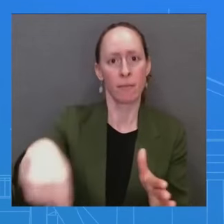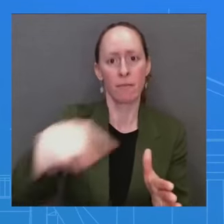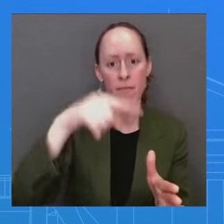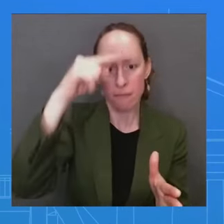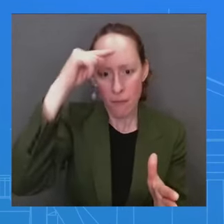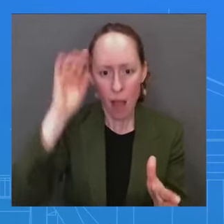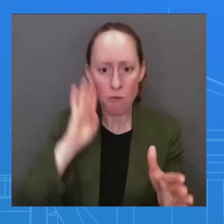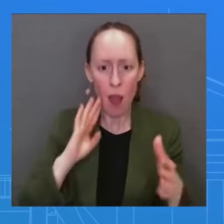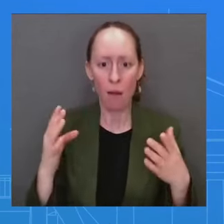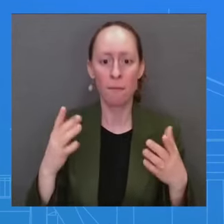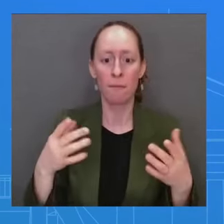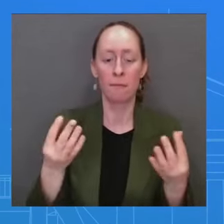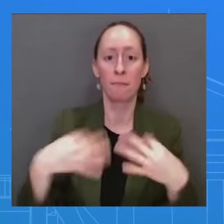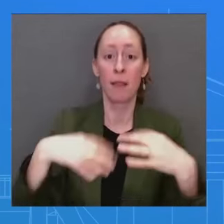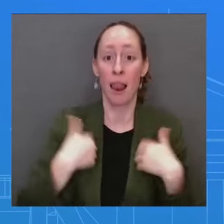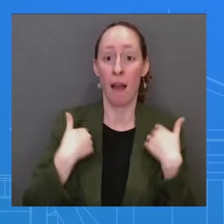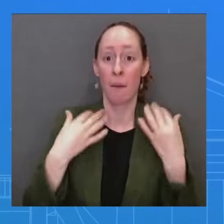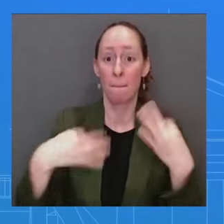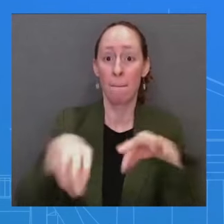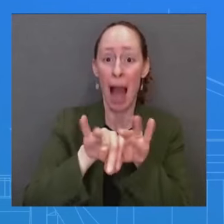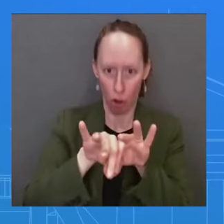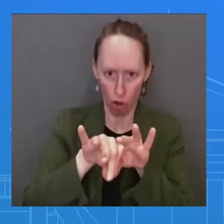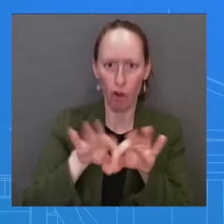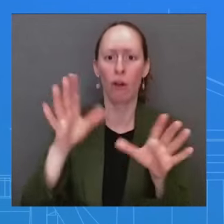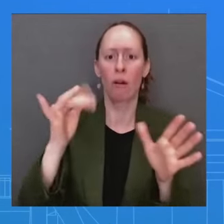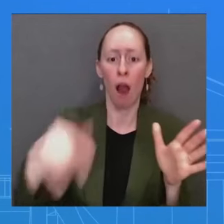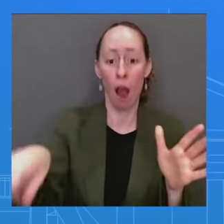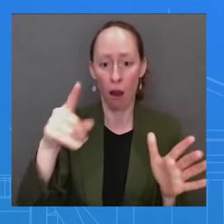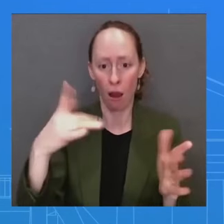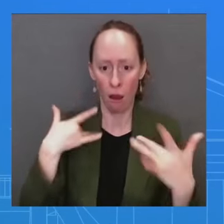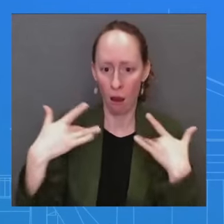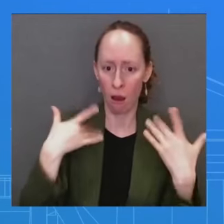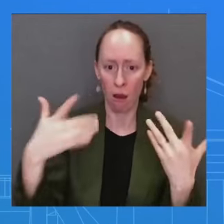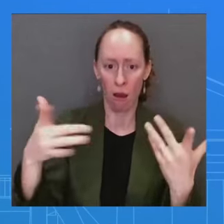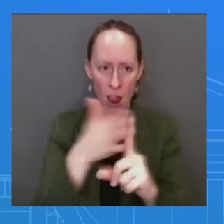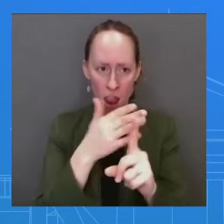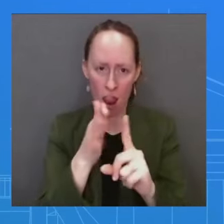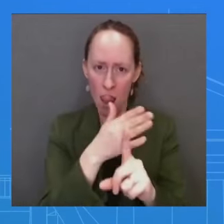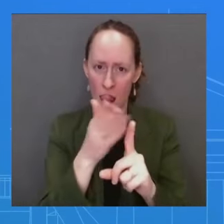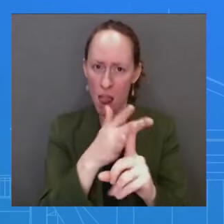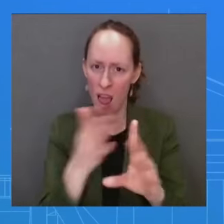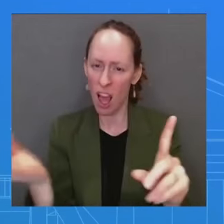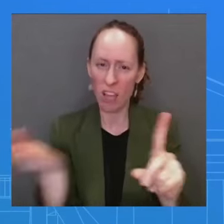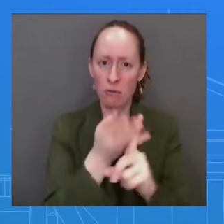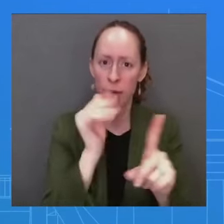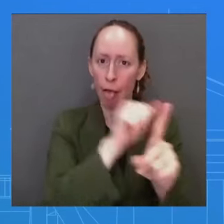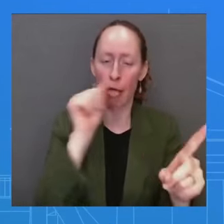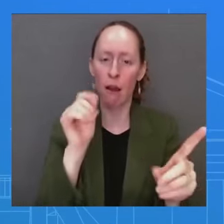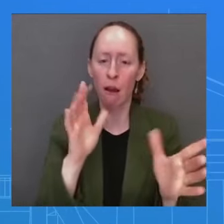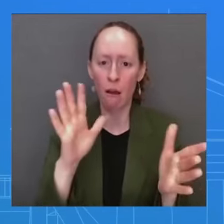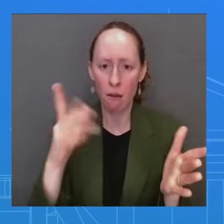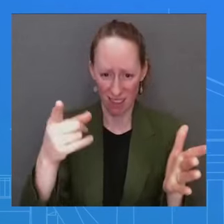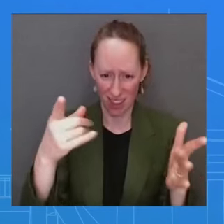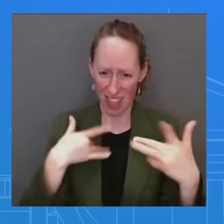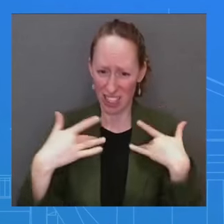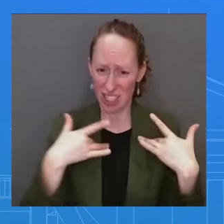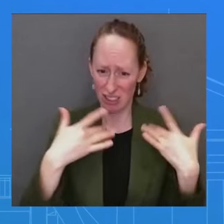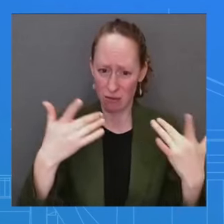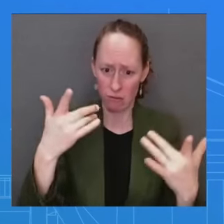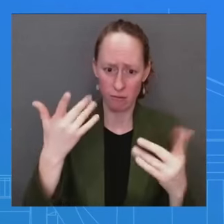of voter fraud. What level of concern does the White House have for violence to be taking place on election workers